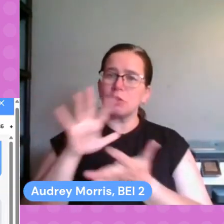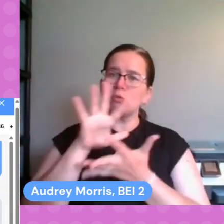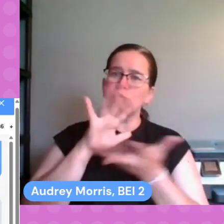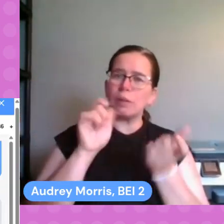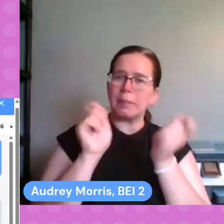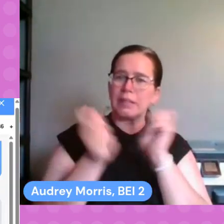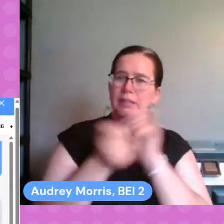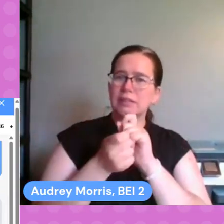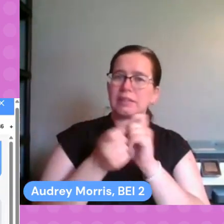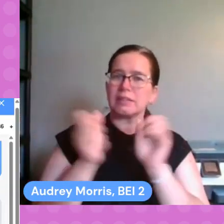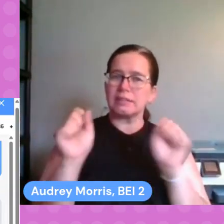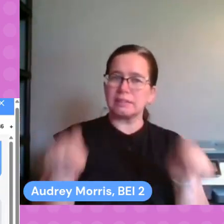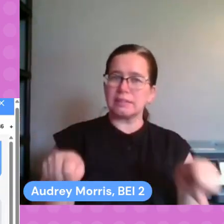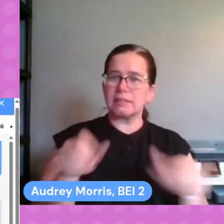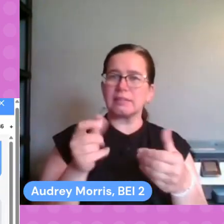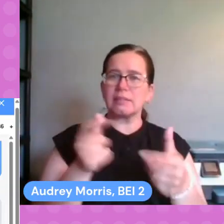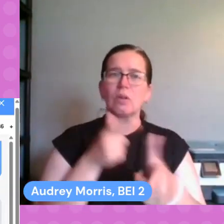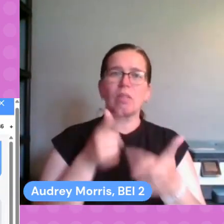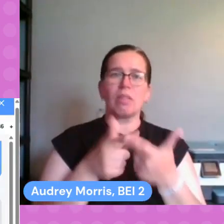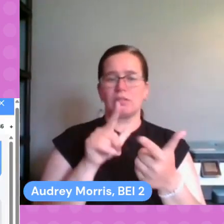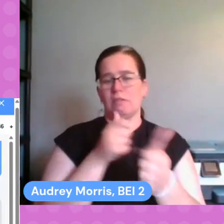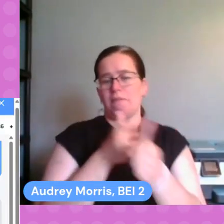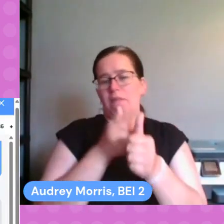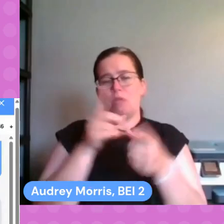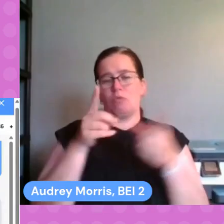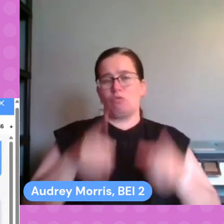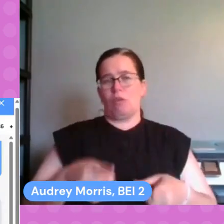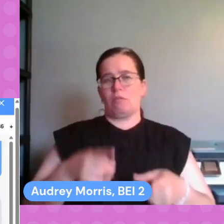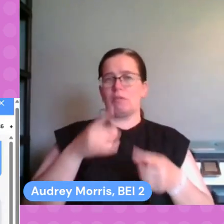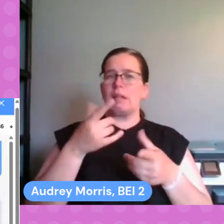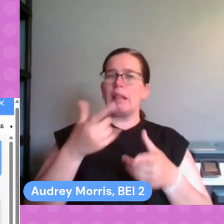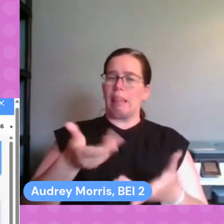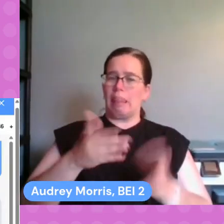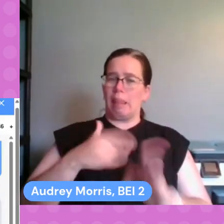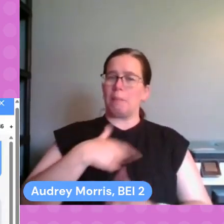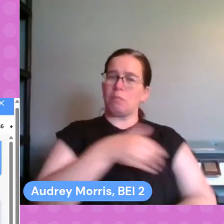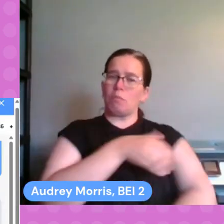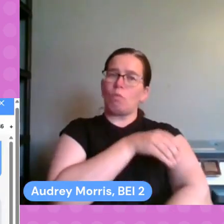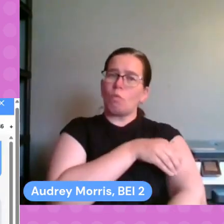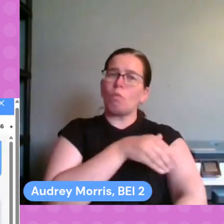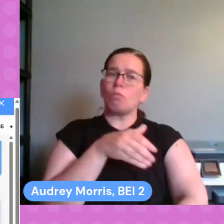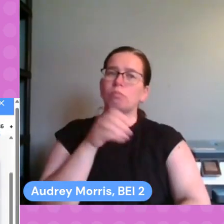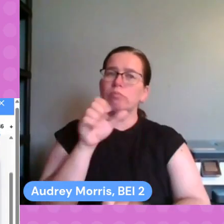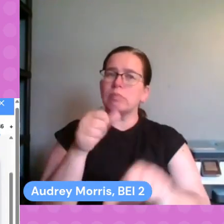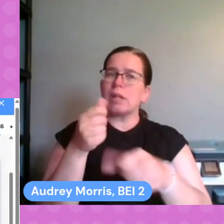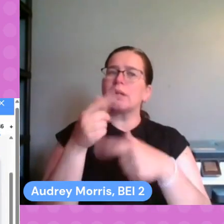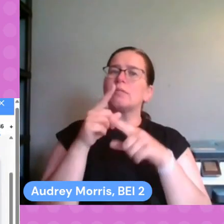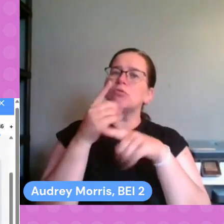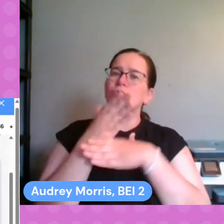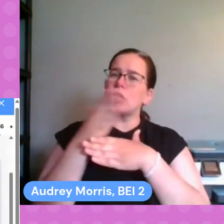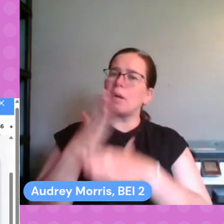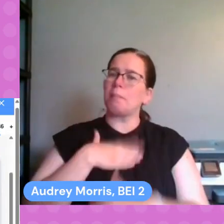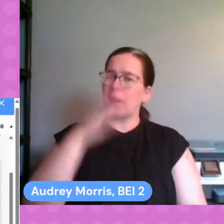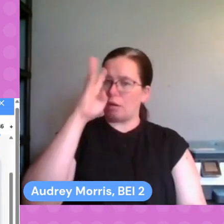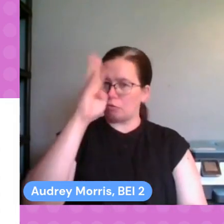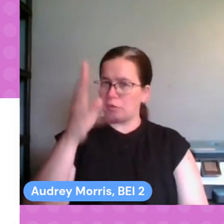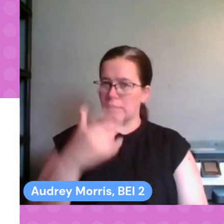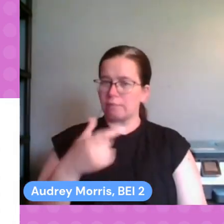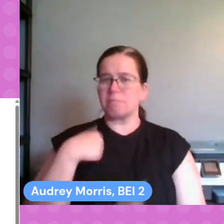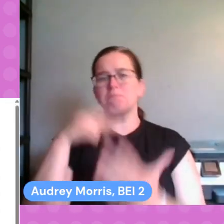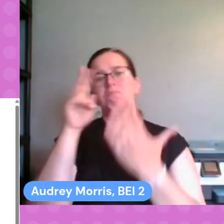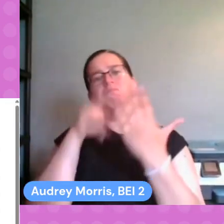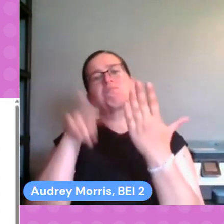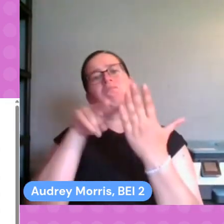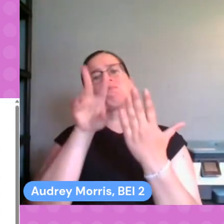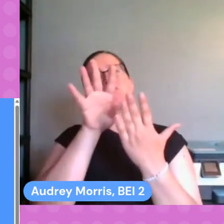you can see it's just following my instructions, giving me the agency, but it's encouraging me to share my creativity. So I can look at these and I can click on them